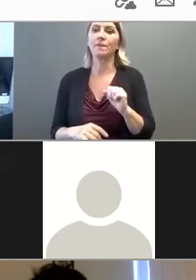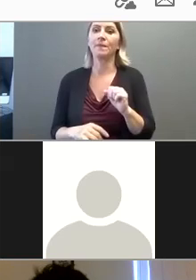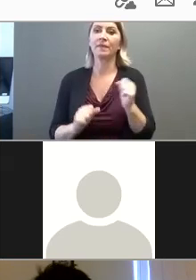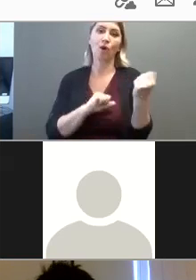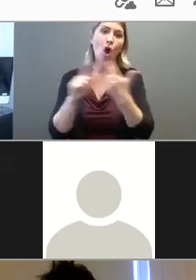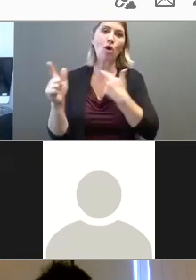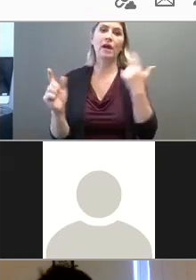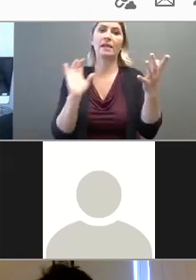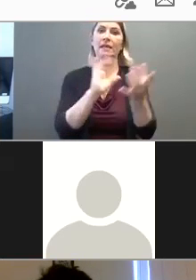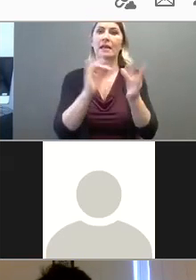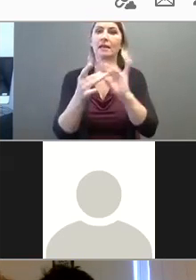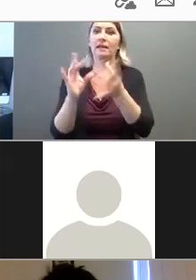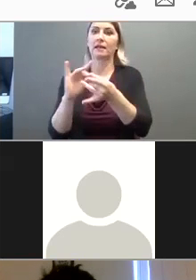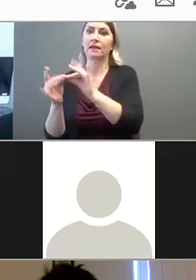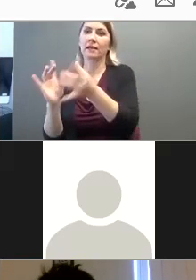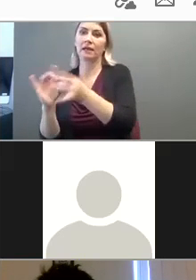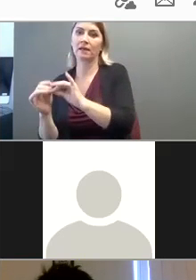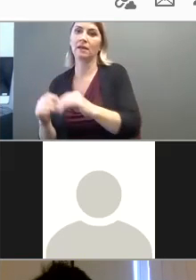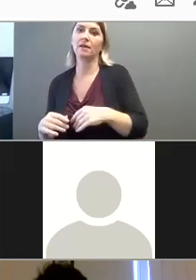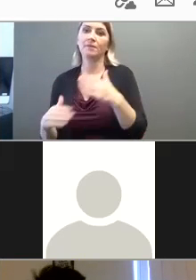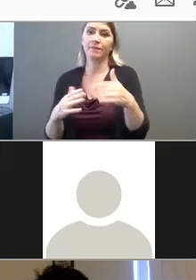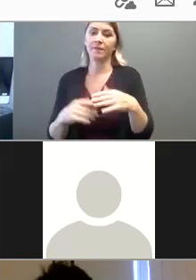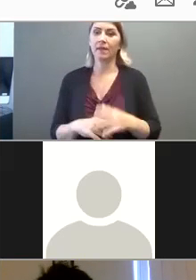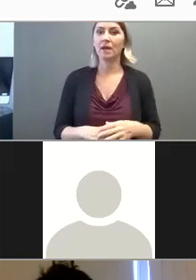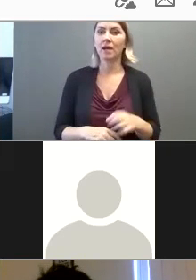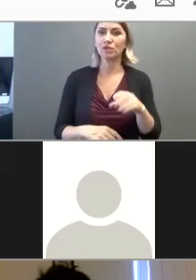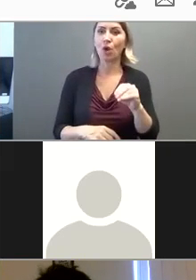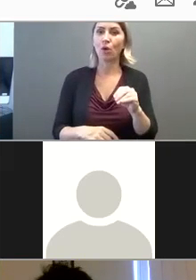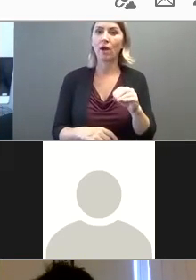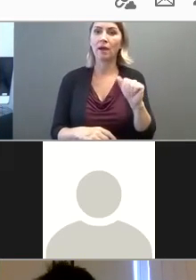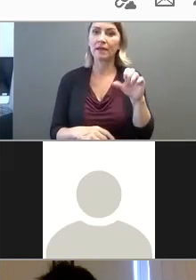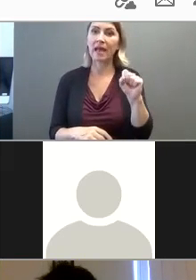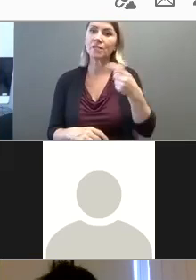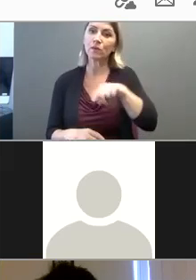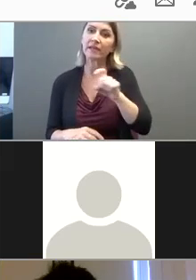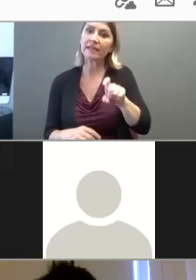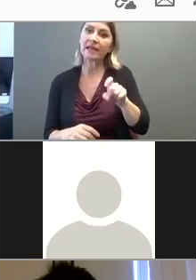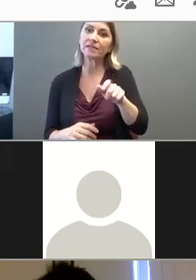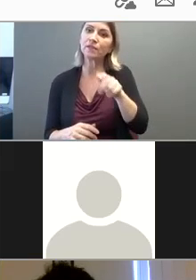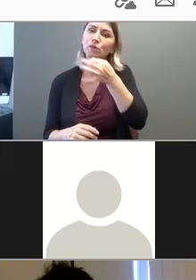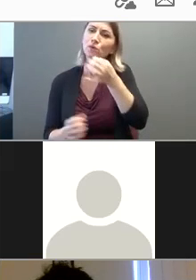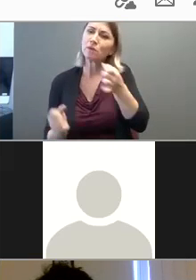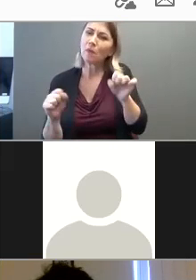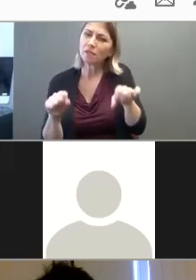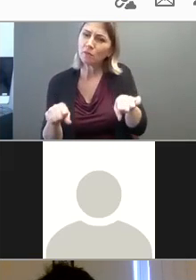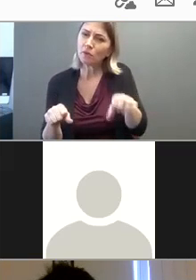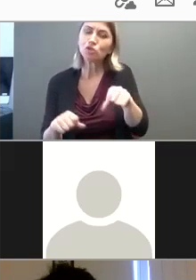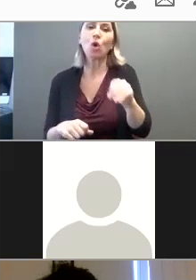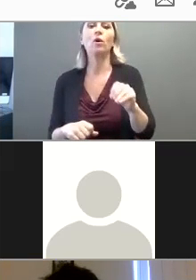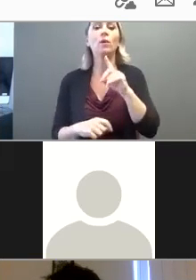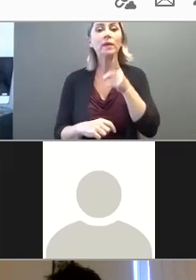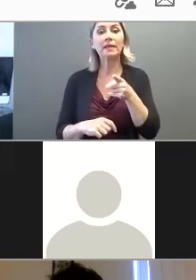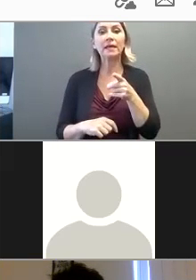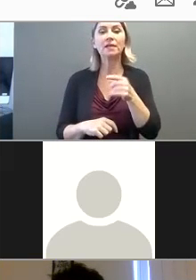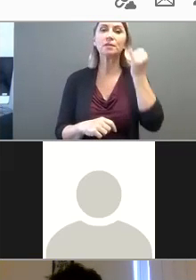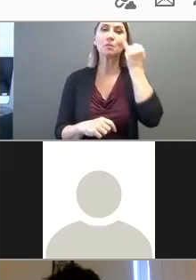to every other router, not every other router, but the closest routers, and as many routers as possible. And then essentially, let's